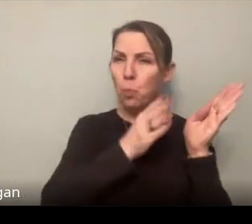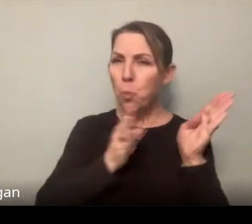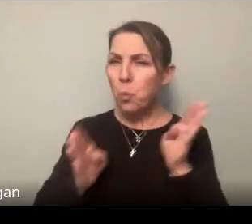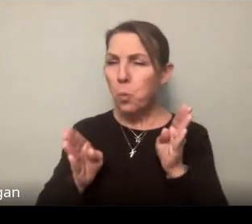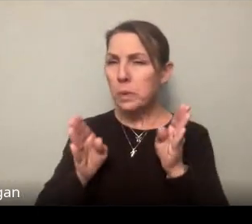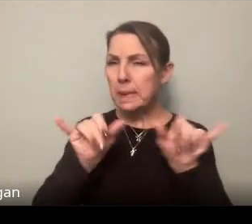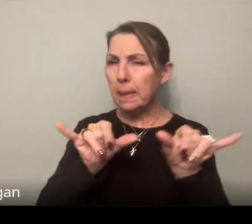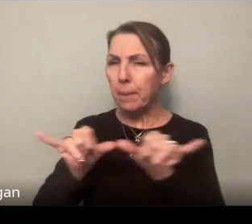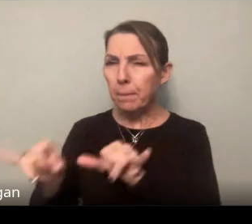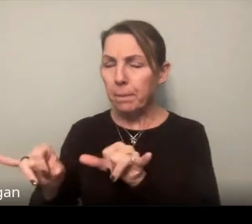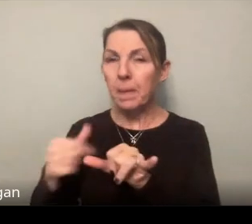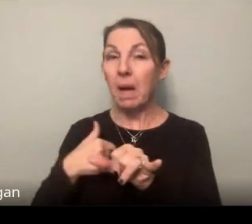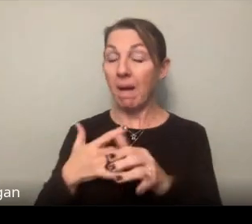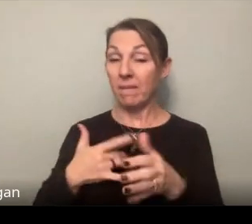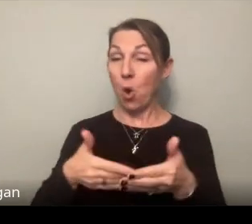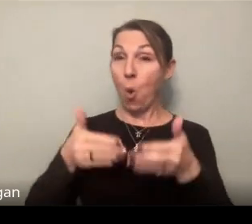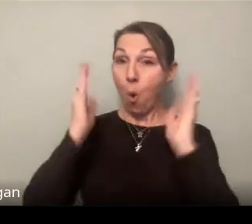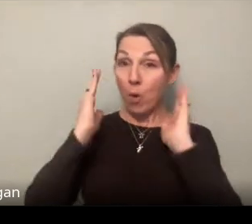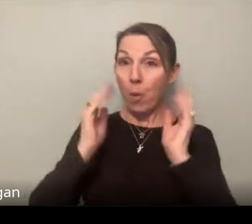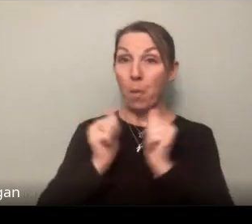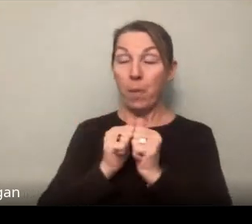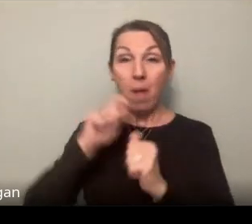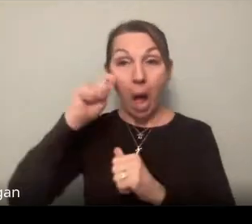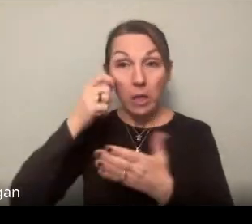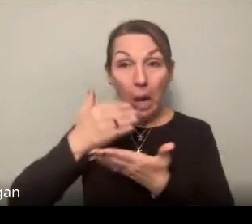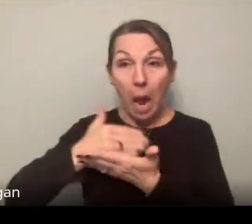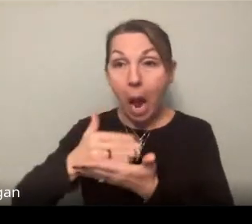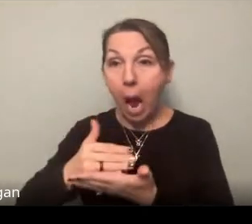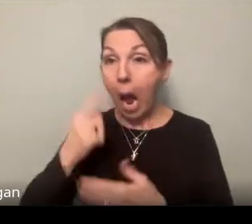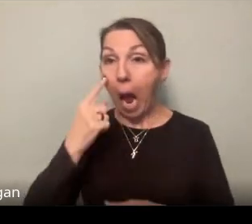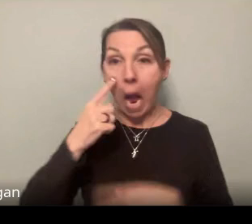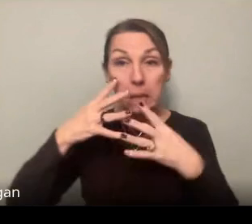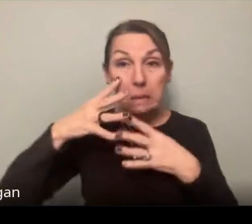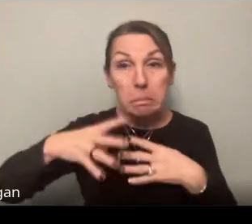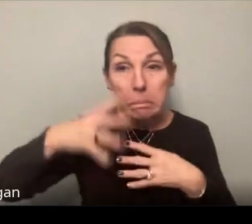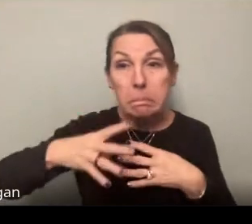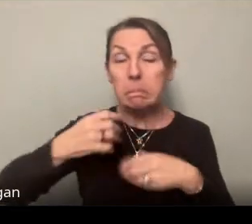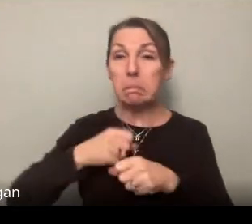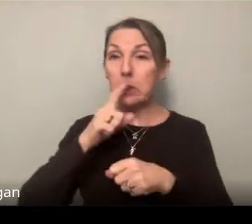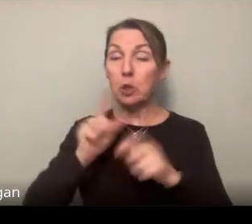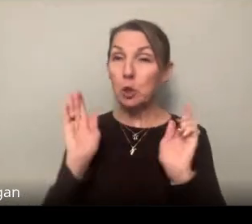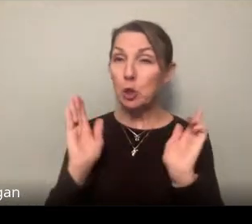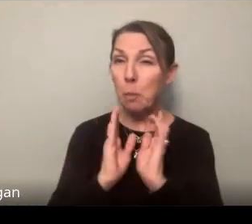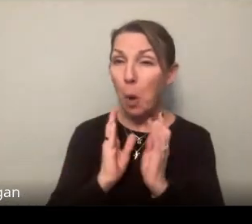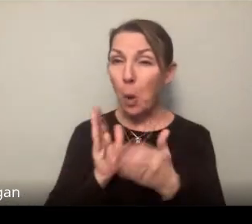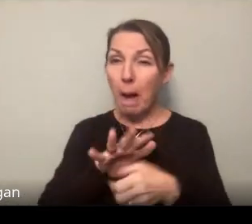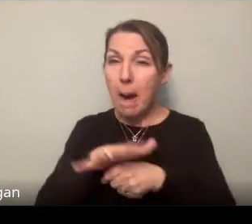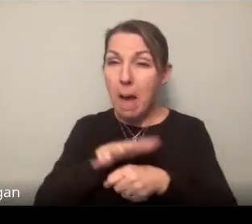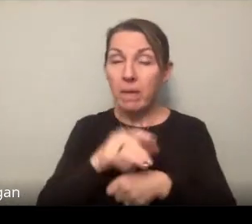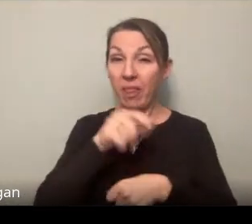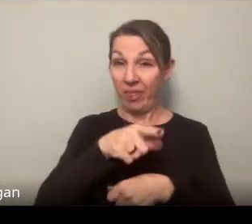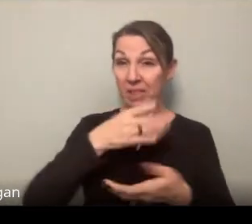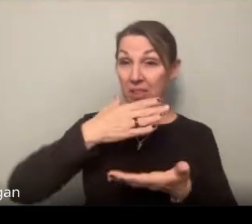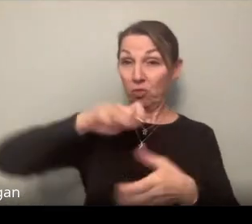and I get super overwhelmed at times cutting onions, between the eyes, running and making sure it's small enough. So this chopper, I